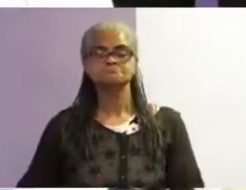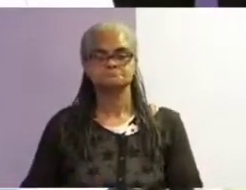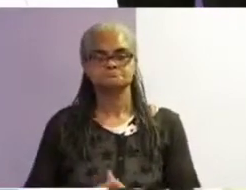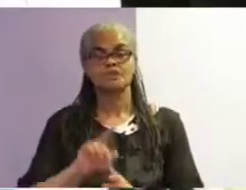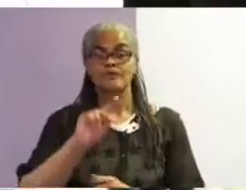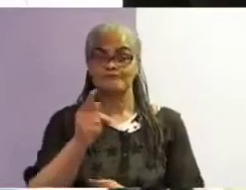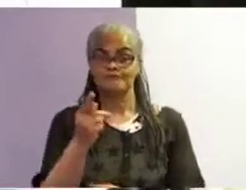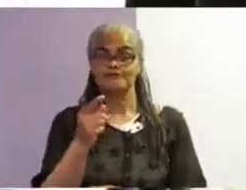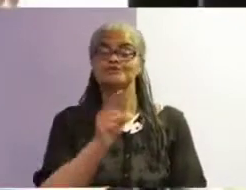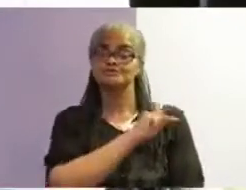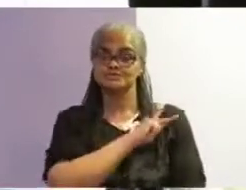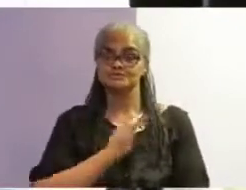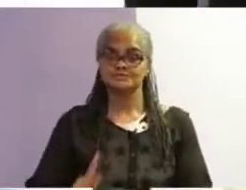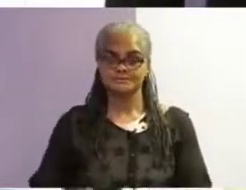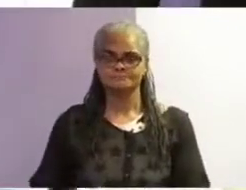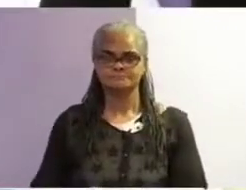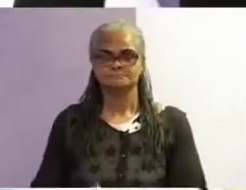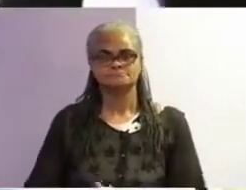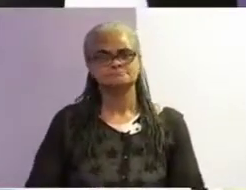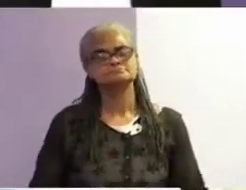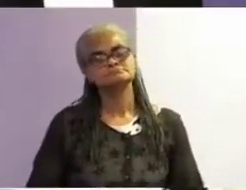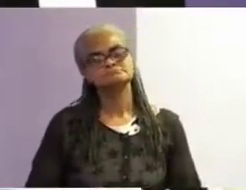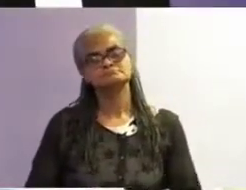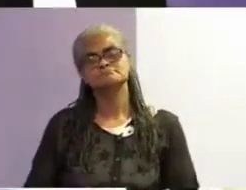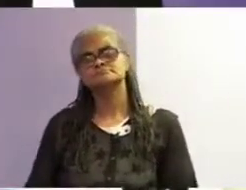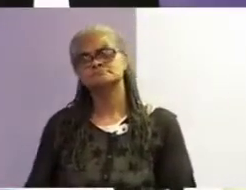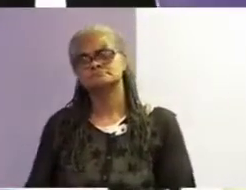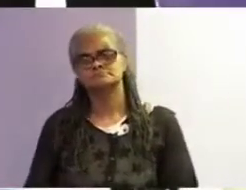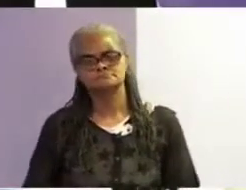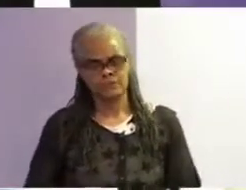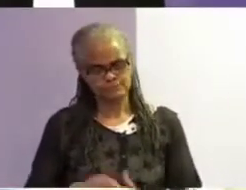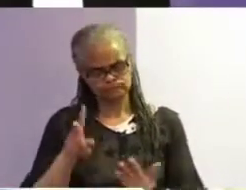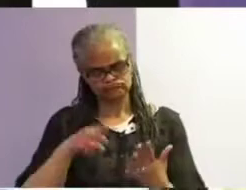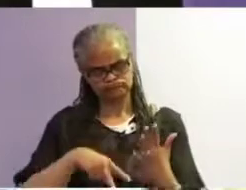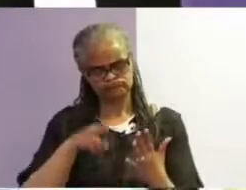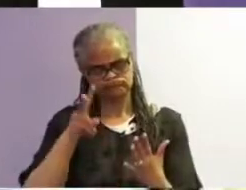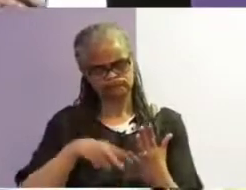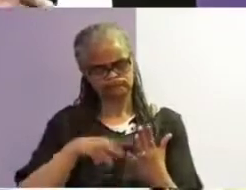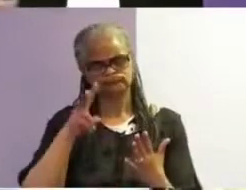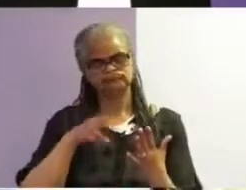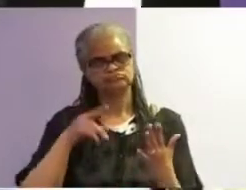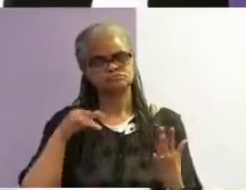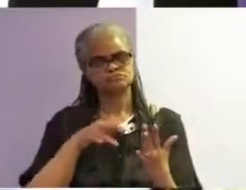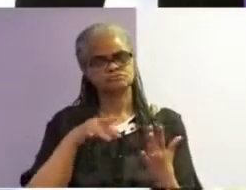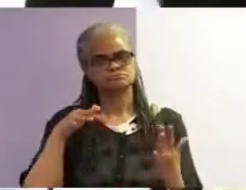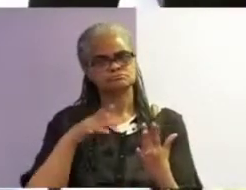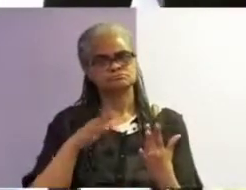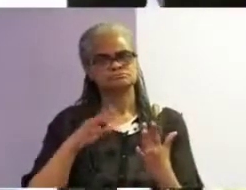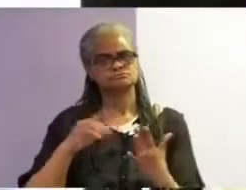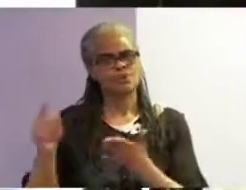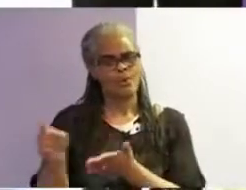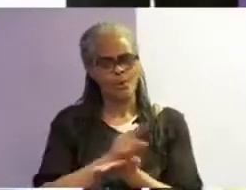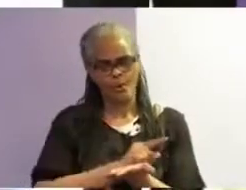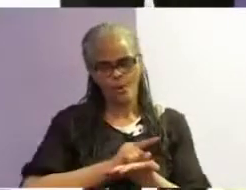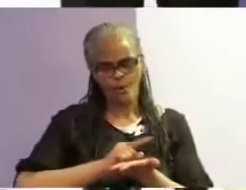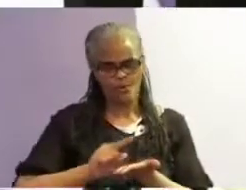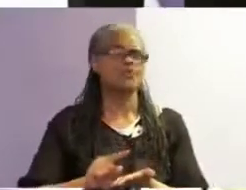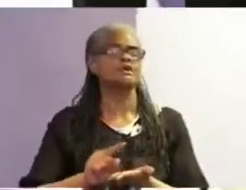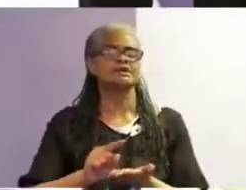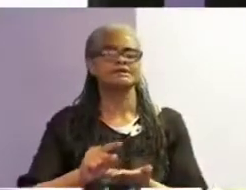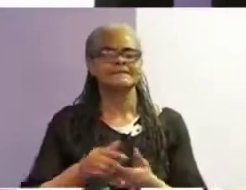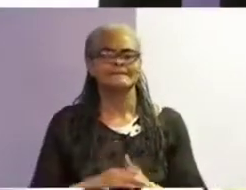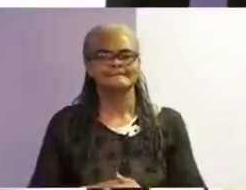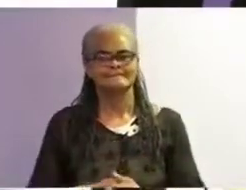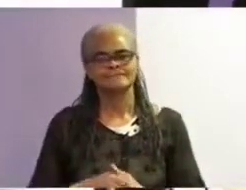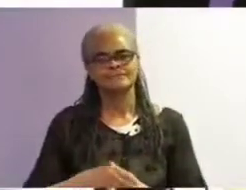1 Kings, I've been listening to it all week long. Why don't I look at 1